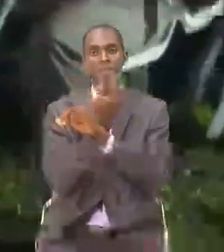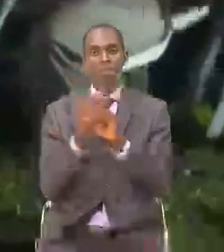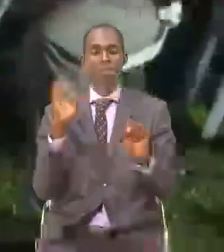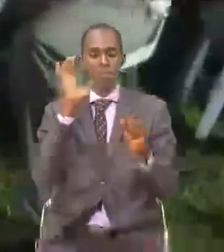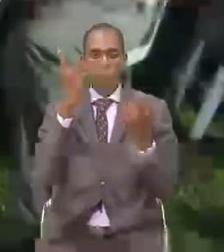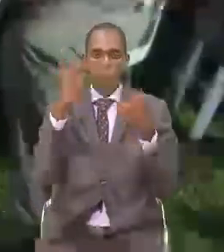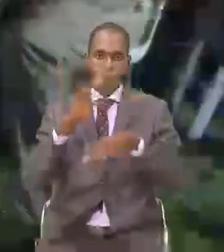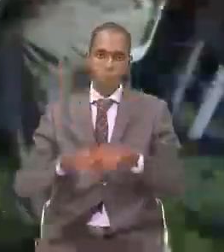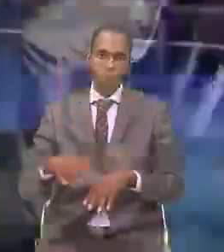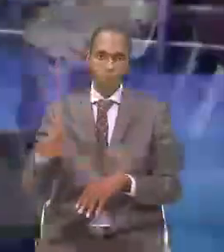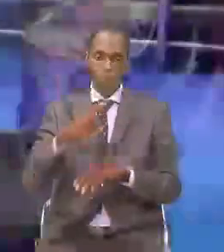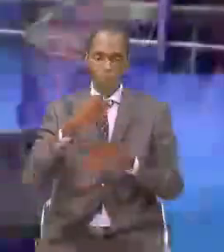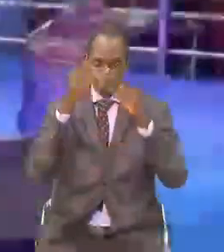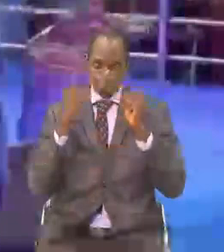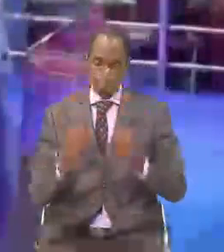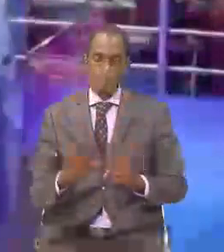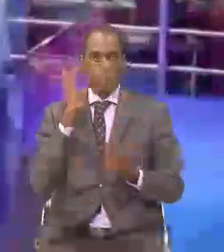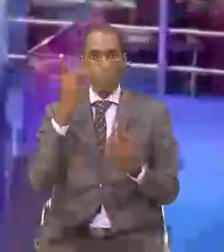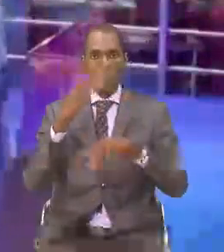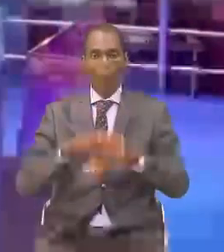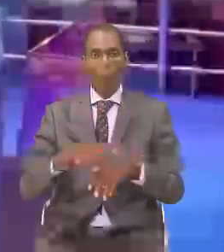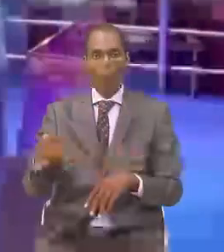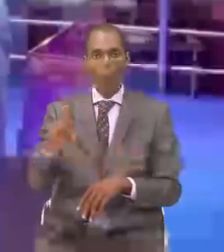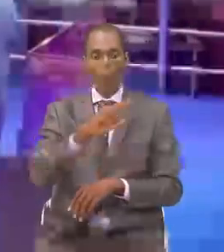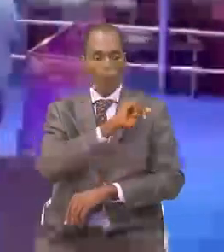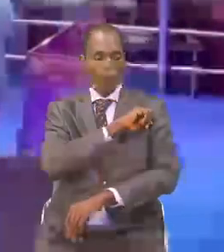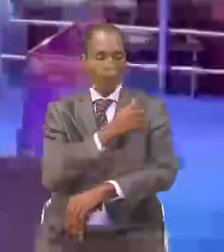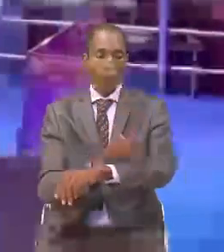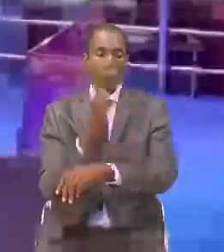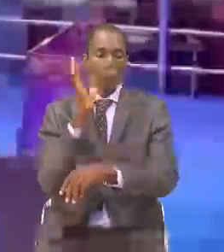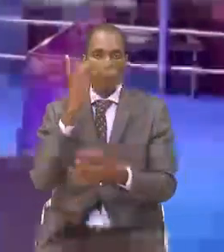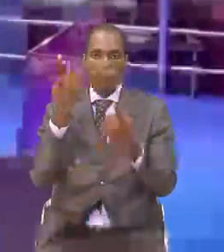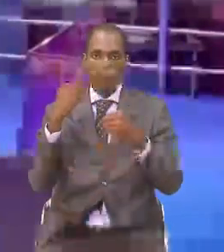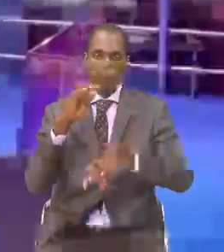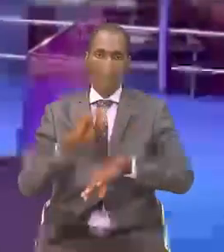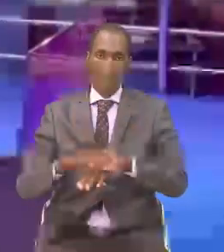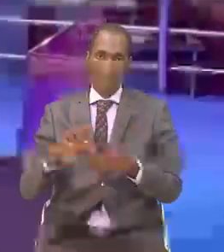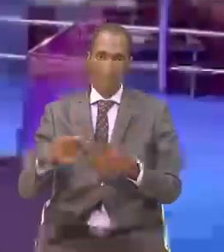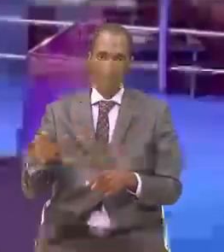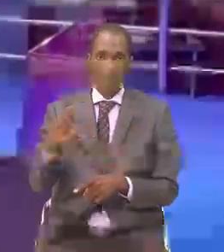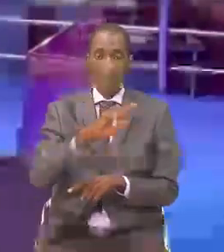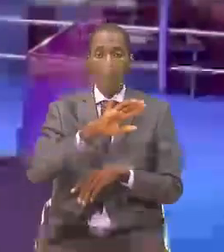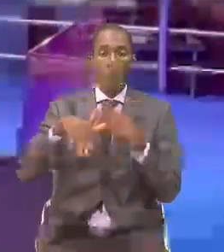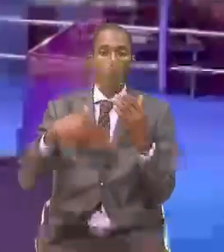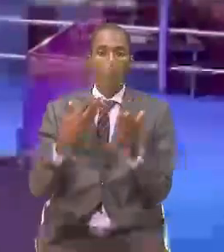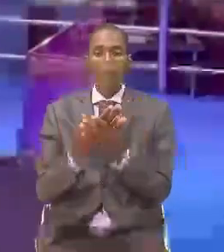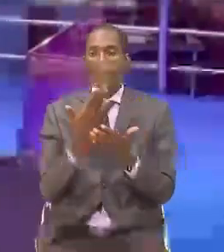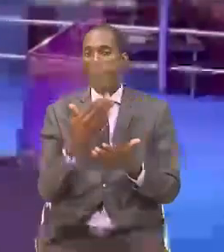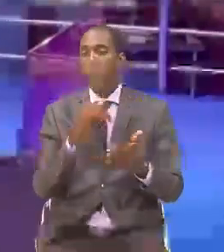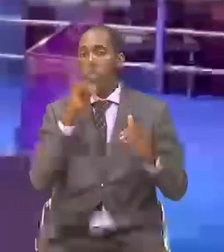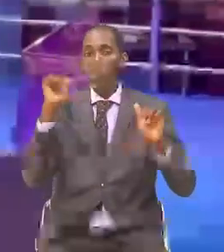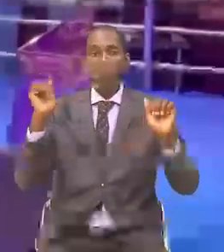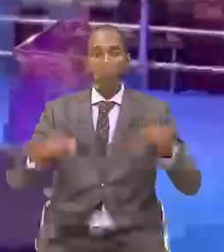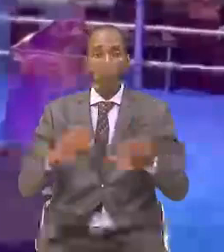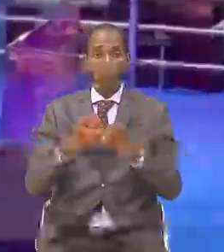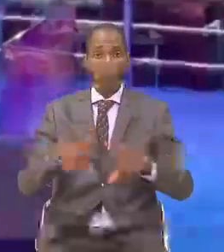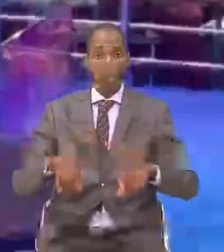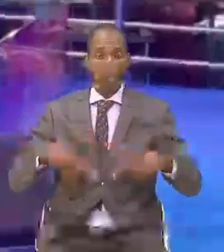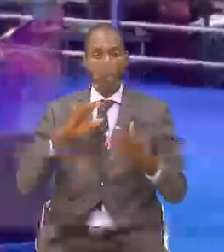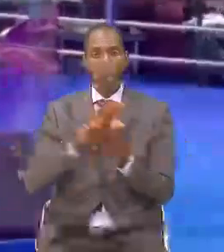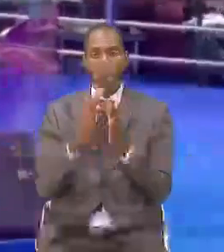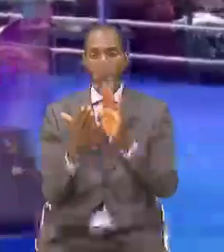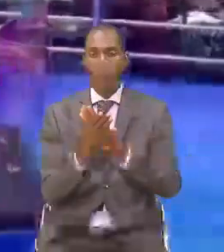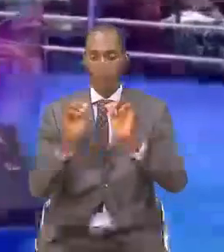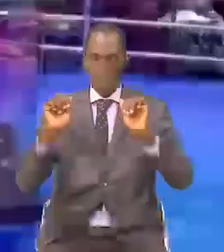us. Deliverance will come to you. Power will come to you. Authority will come to you. All